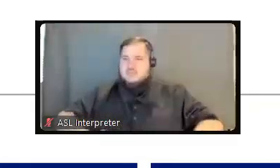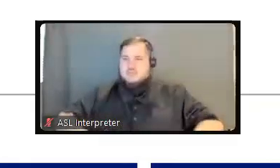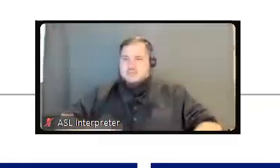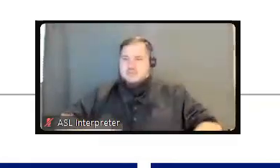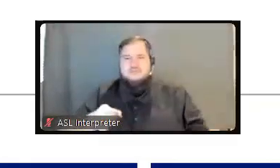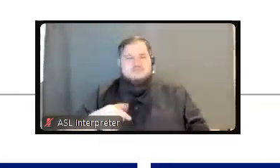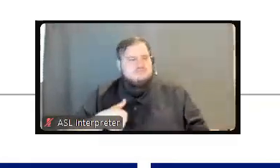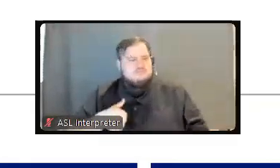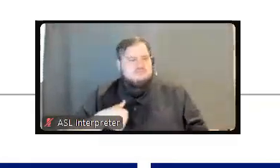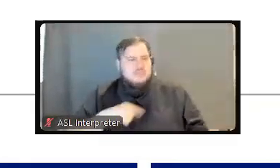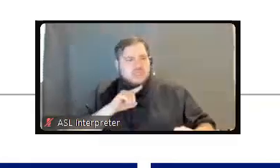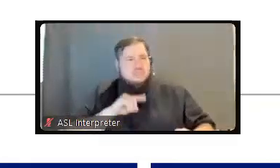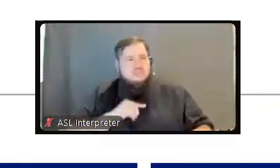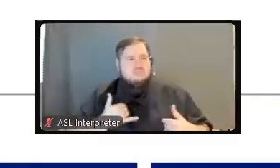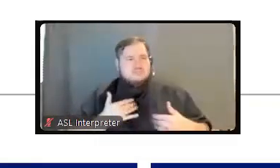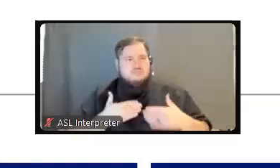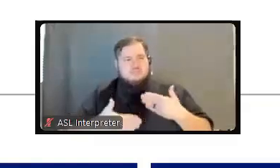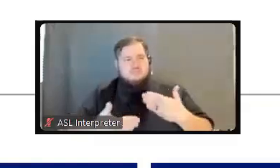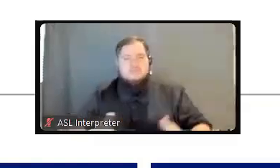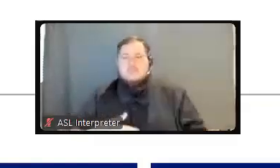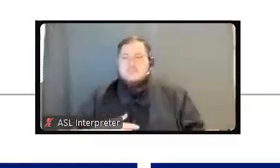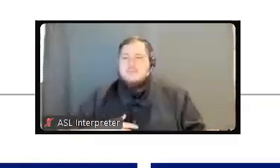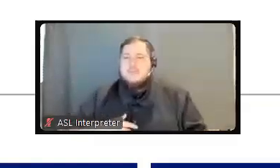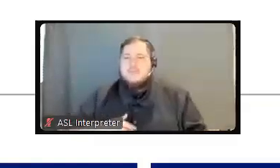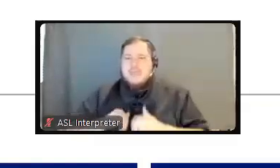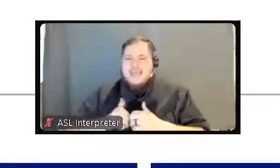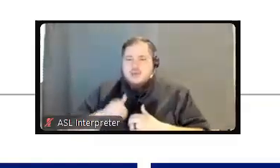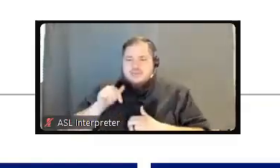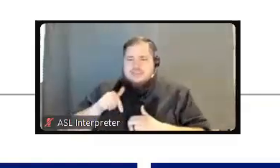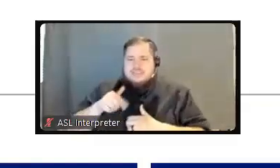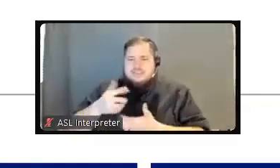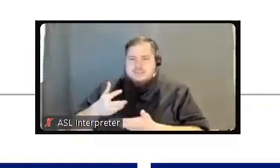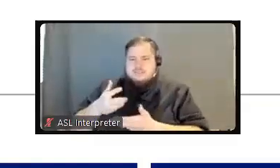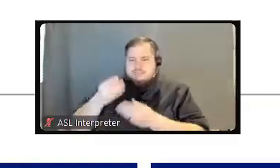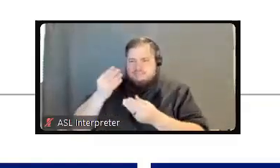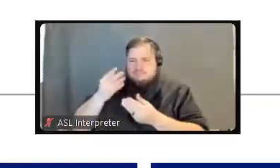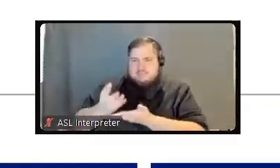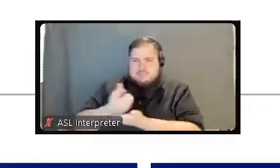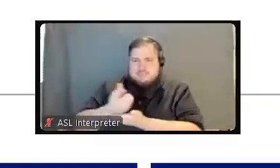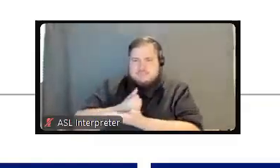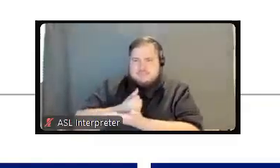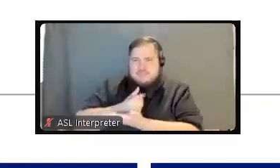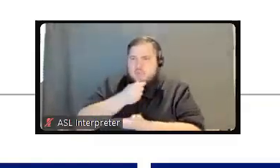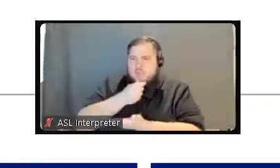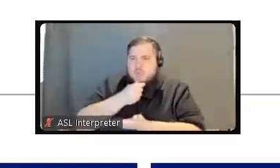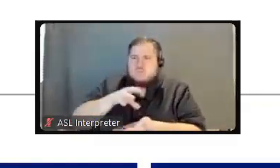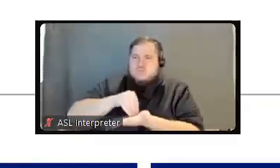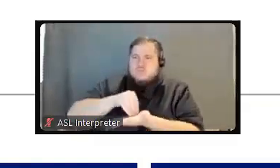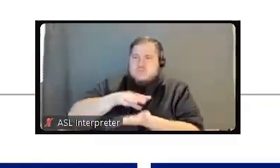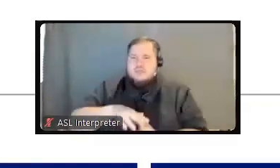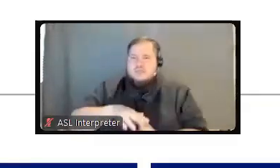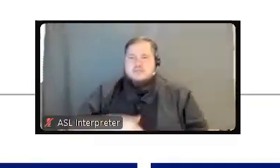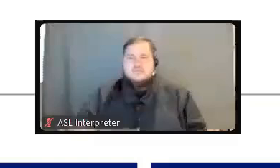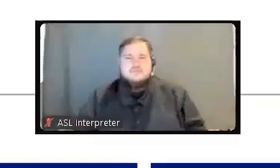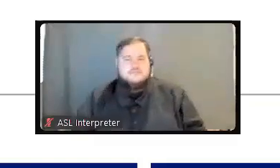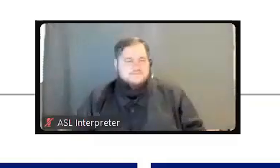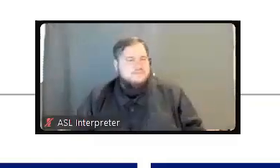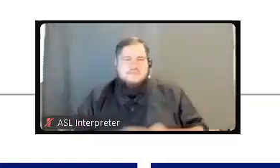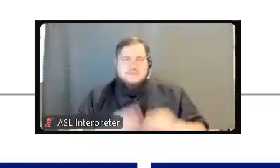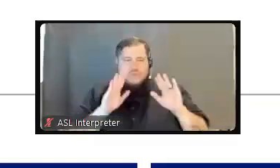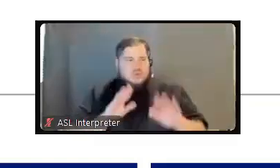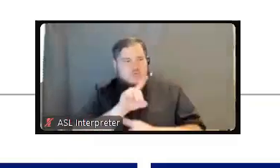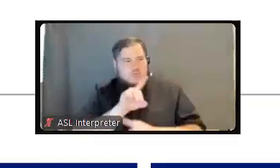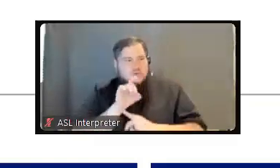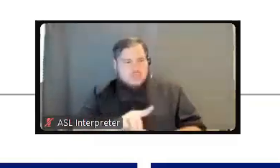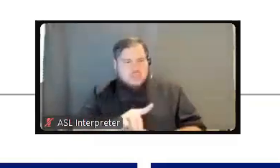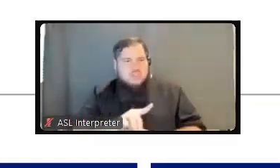along. Sure. So Tasha asked, how is this data being collected and who is reporting the data? This is a great question and a great segue to